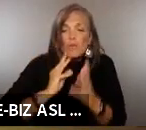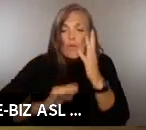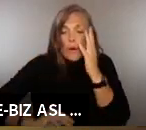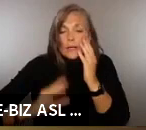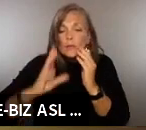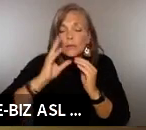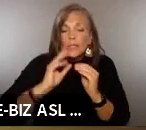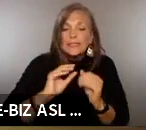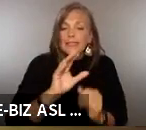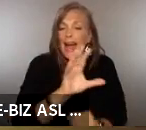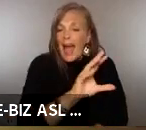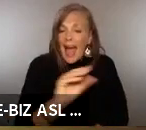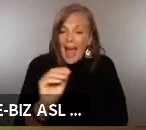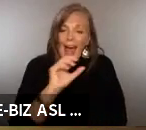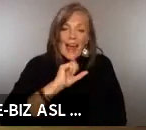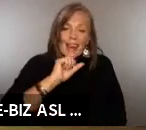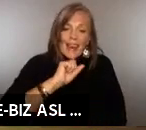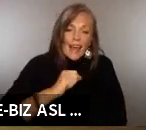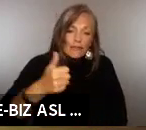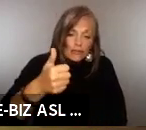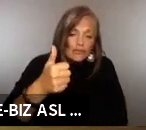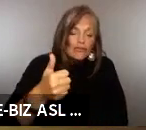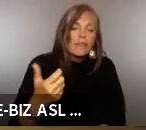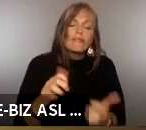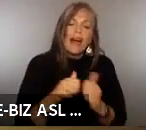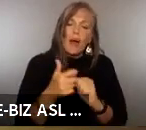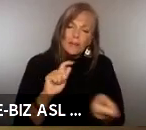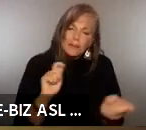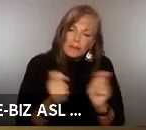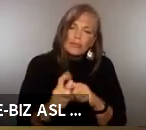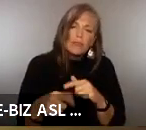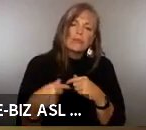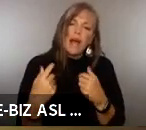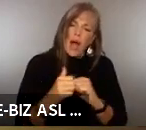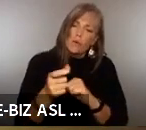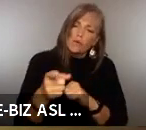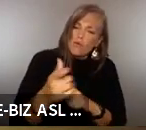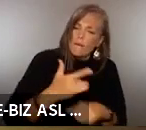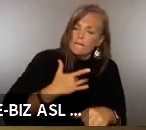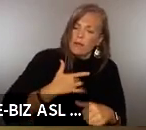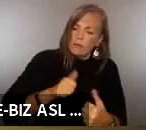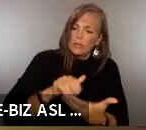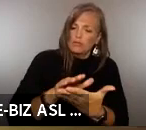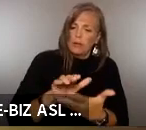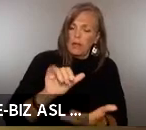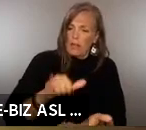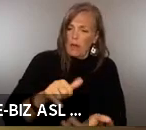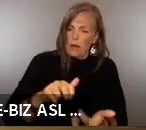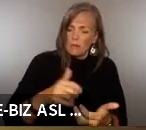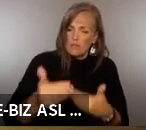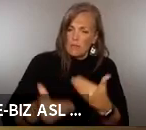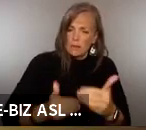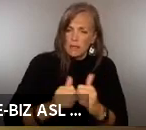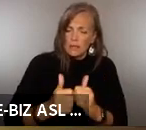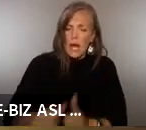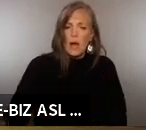aging, how has that changed, and how do you feel this was addressed in that process, if that makes sense?